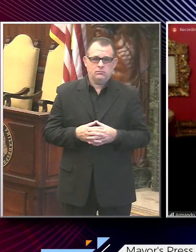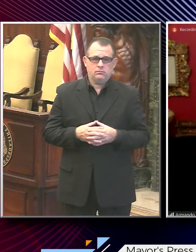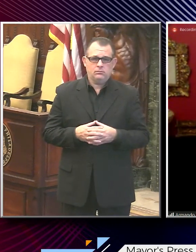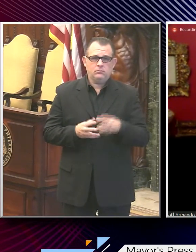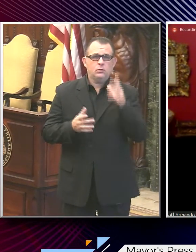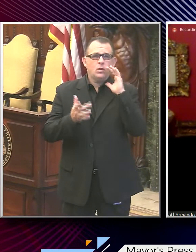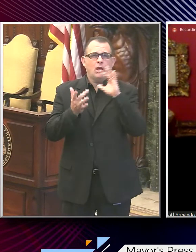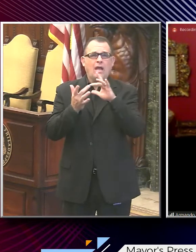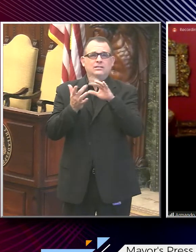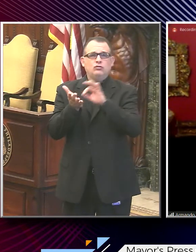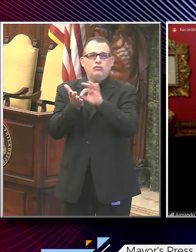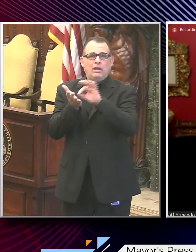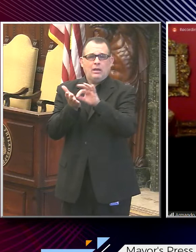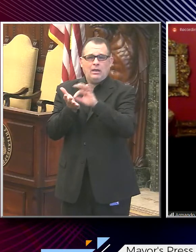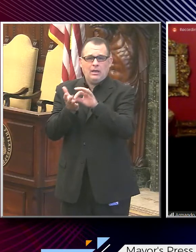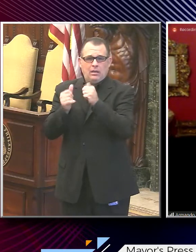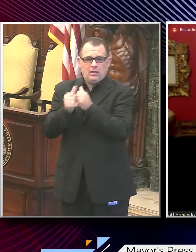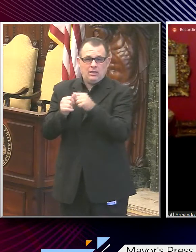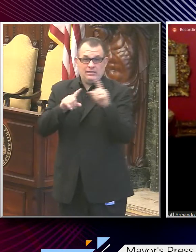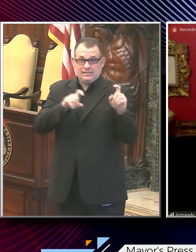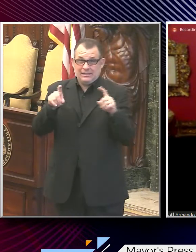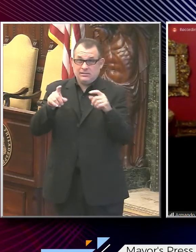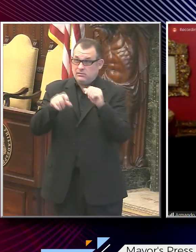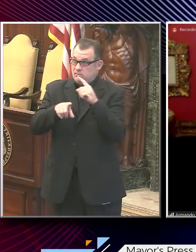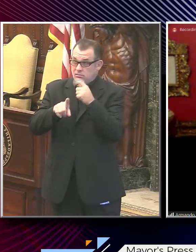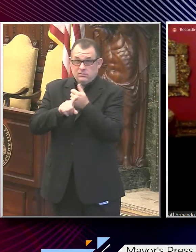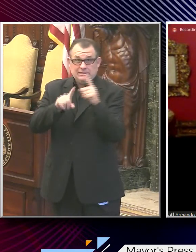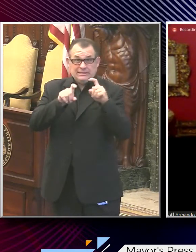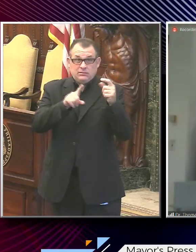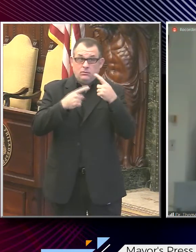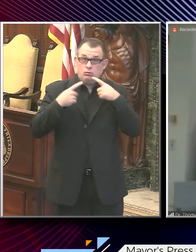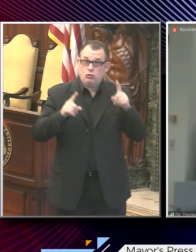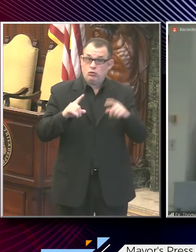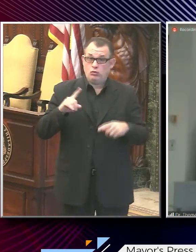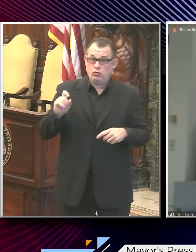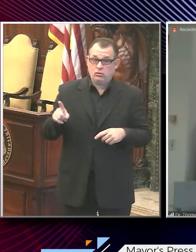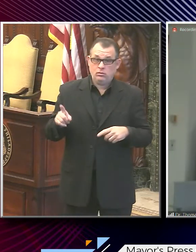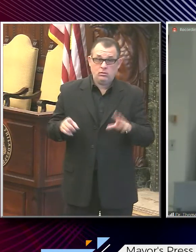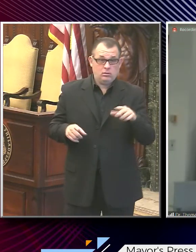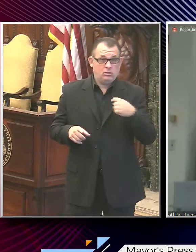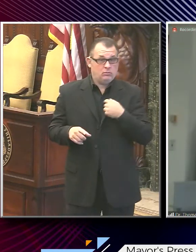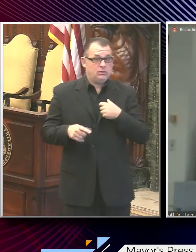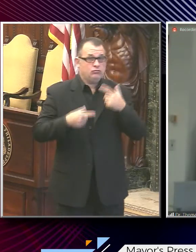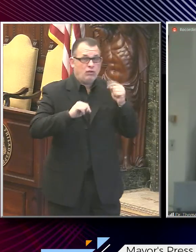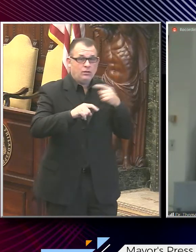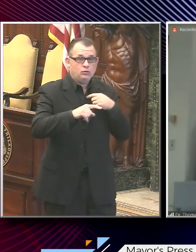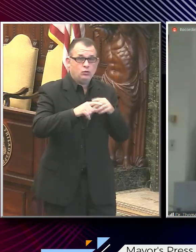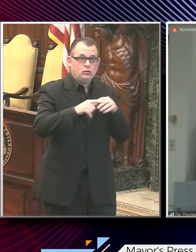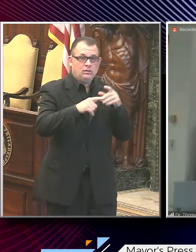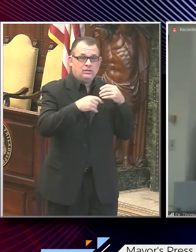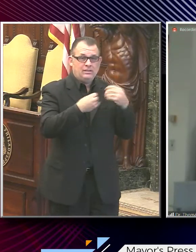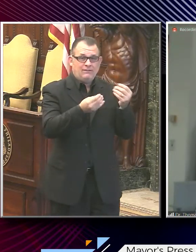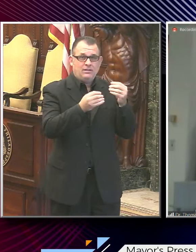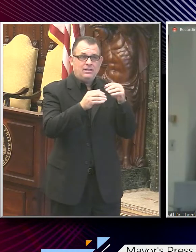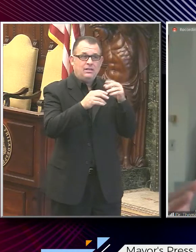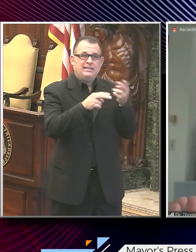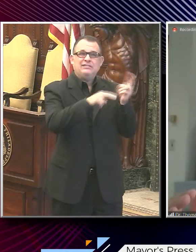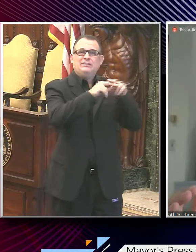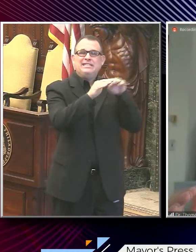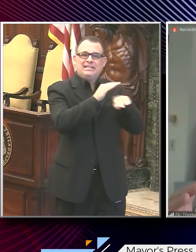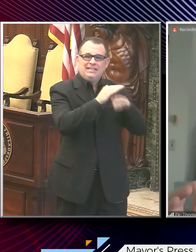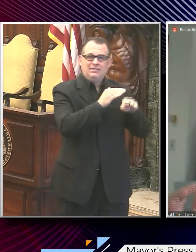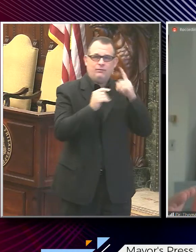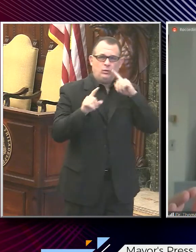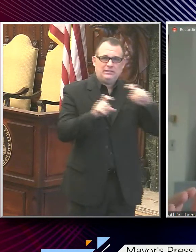access to testing is working out for Hispanics. So we are trying to increase access to testing. With that Hispanic